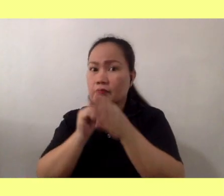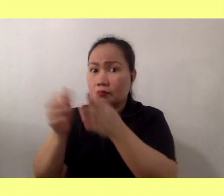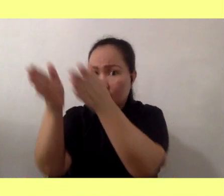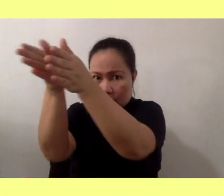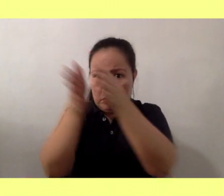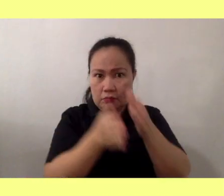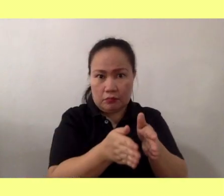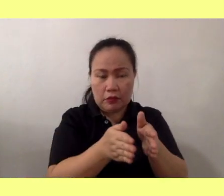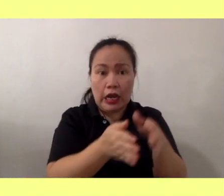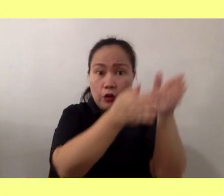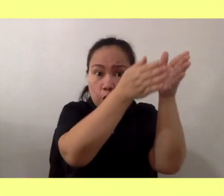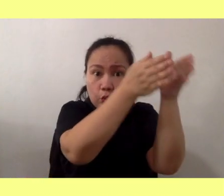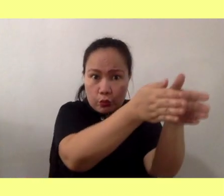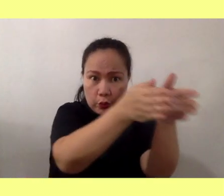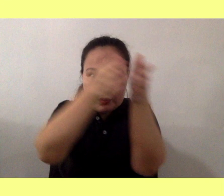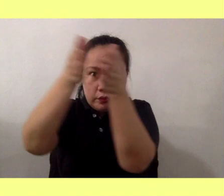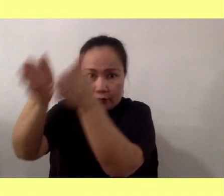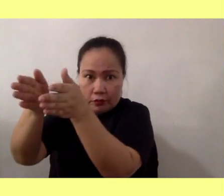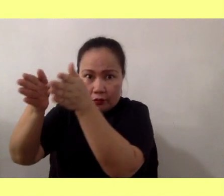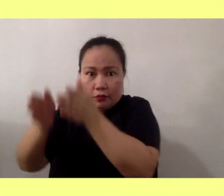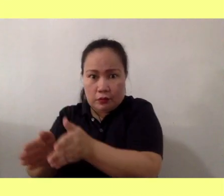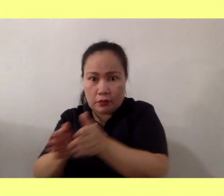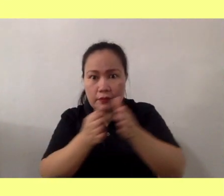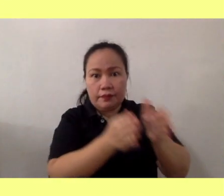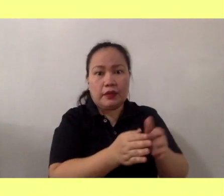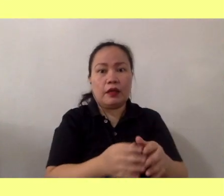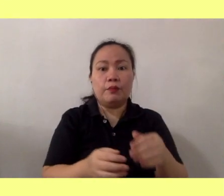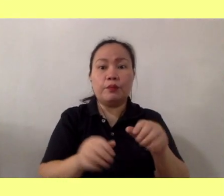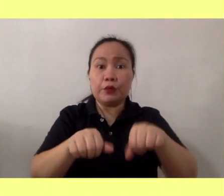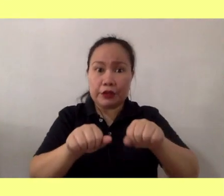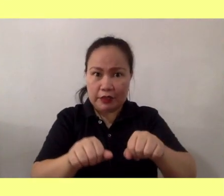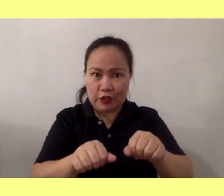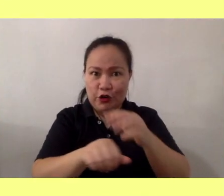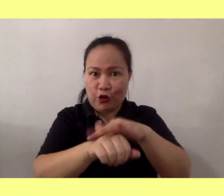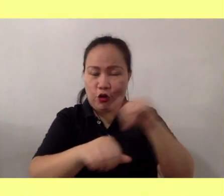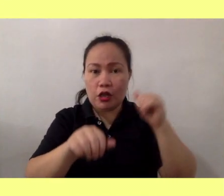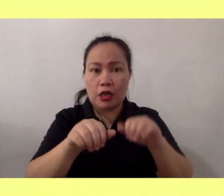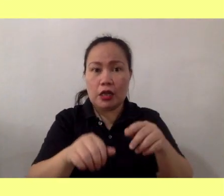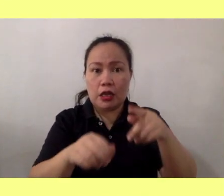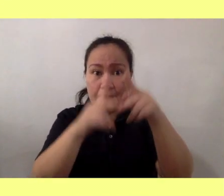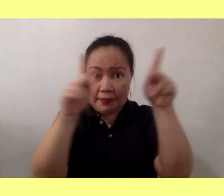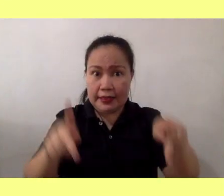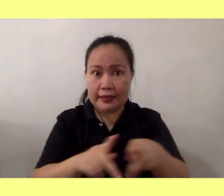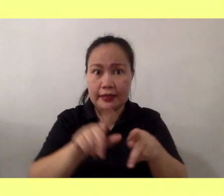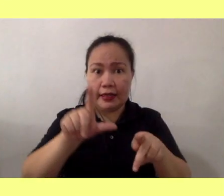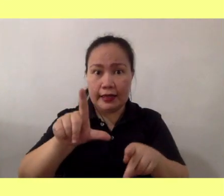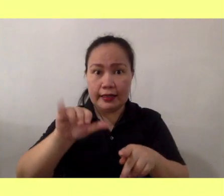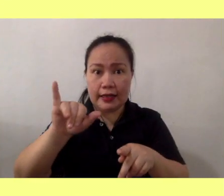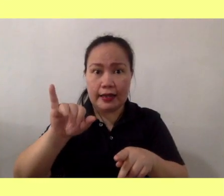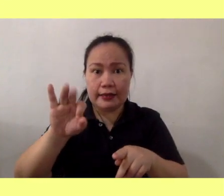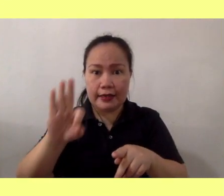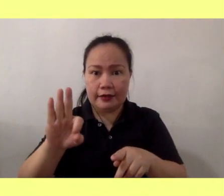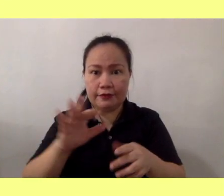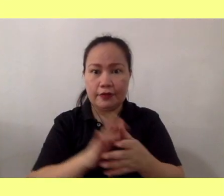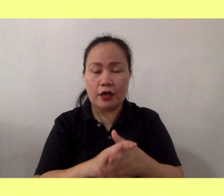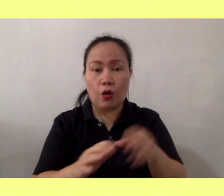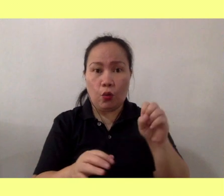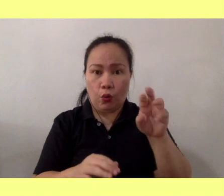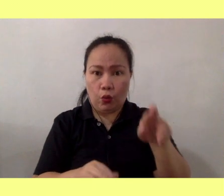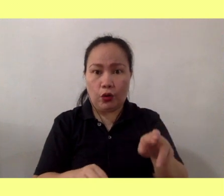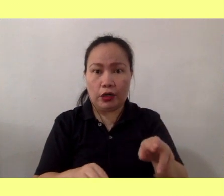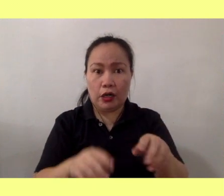magkakasunod. Okay? So, itong plane na to, pwede mo rin siyang tawaging plane LIF. Pwede rin siyang